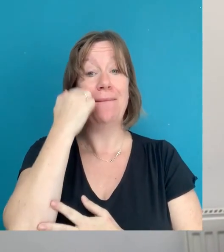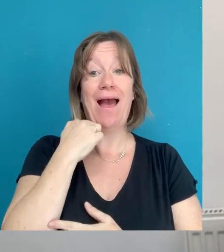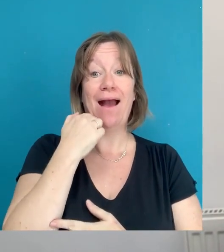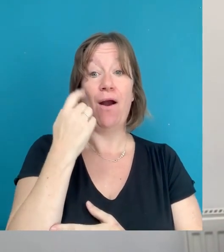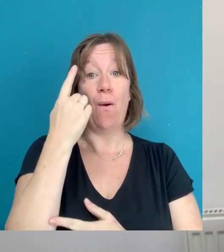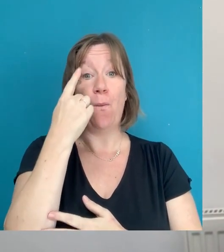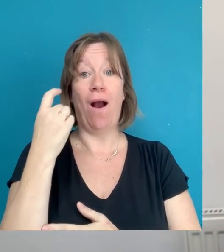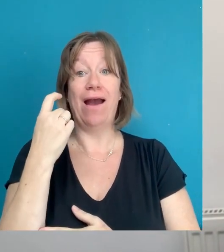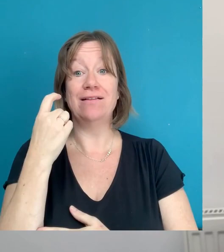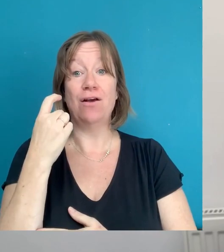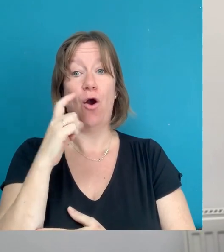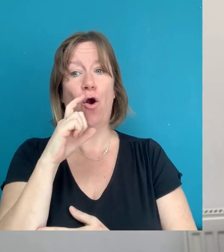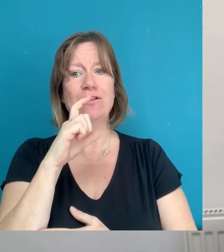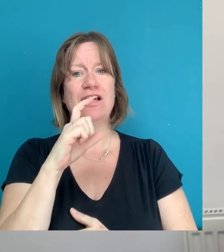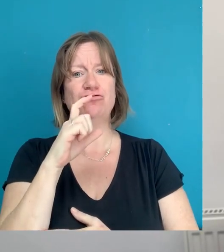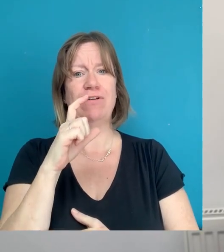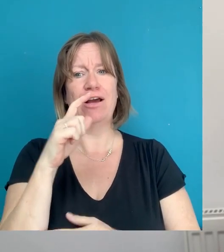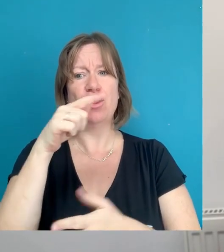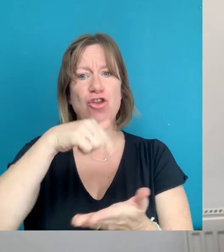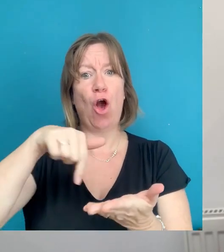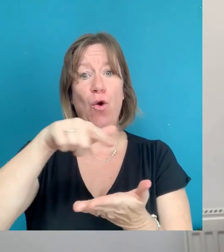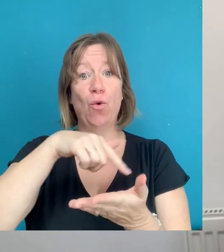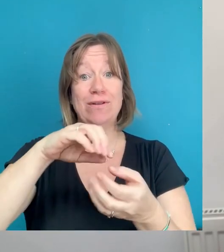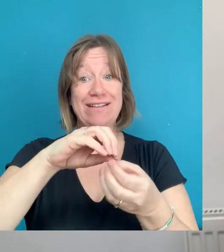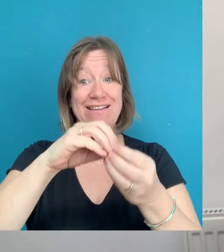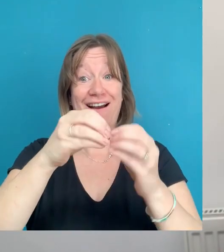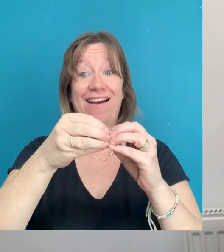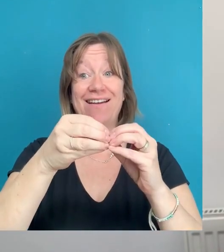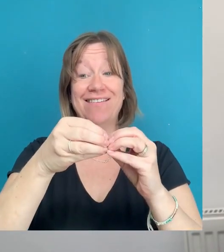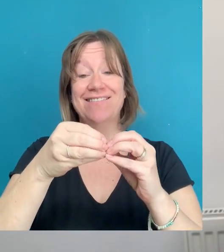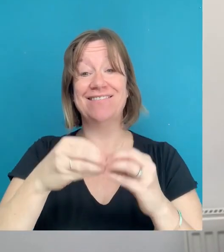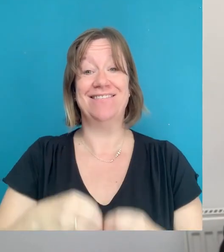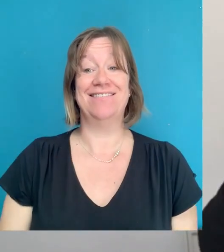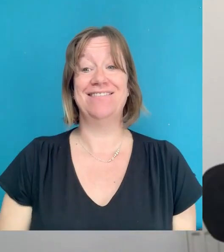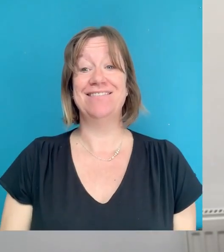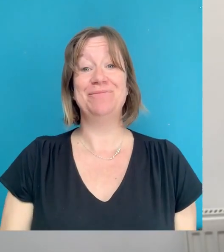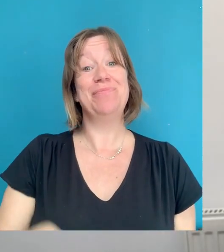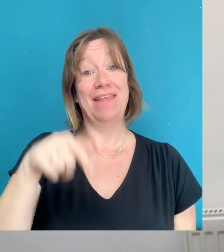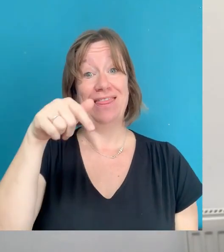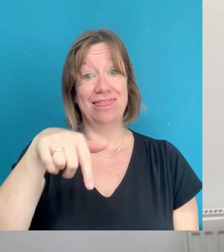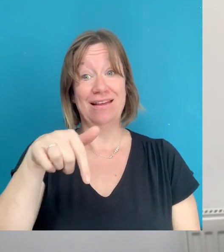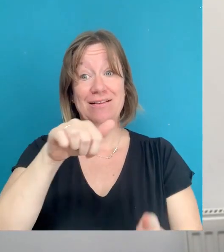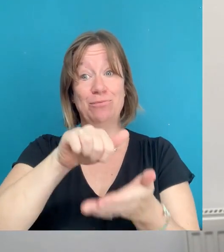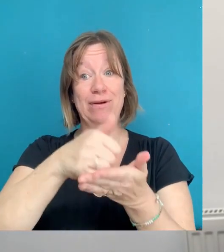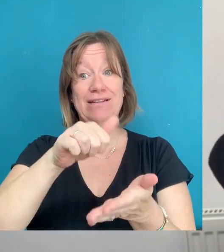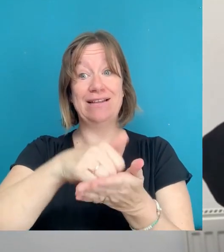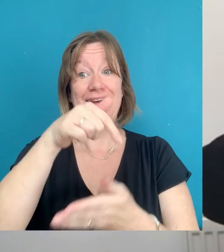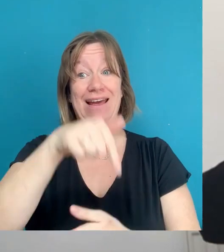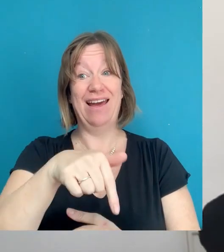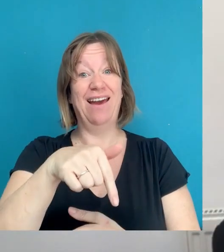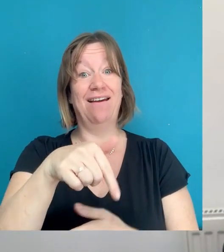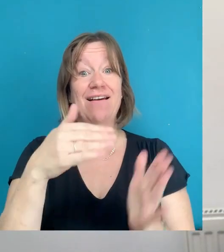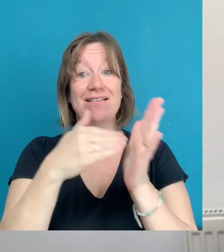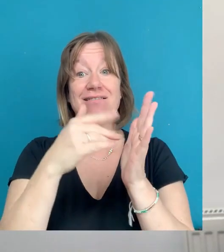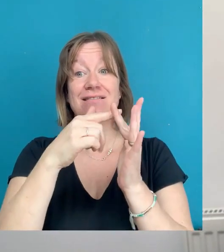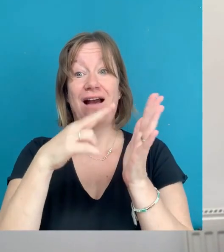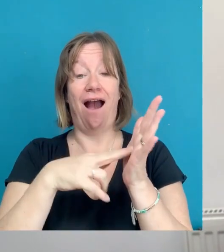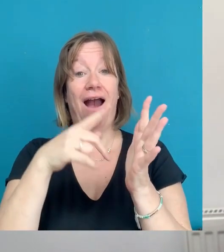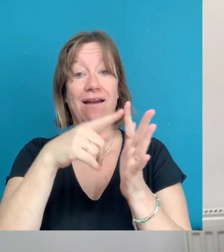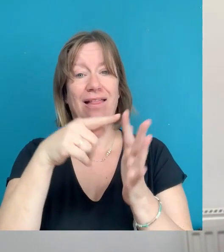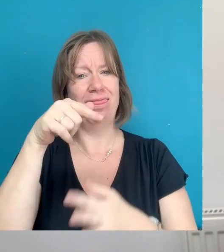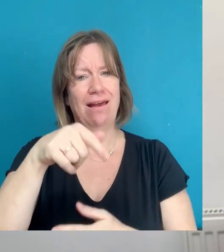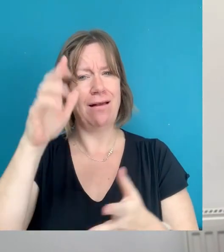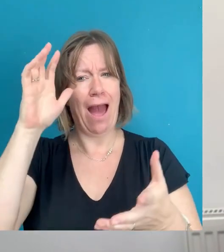which is a black and white concentric circle sign. This print here,